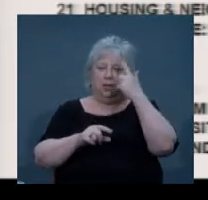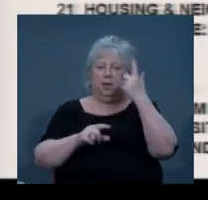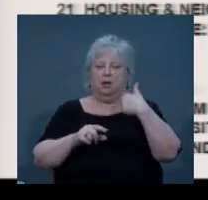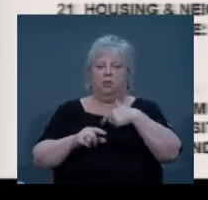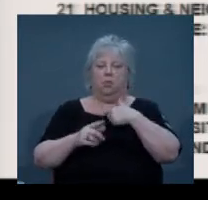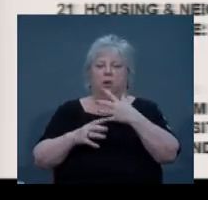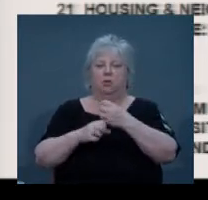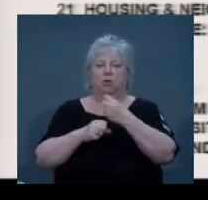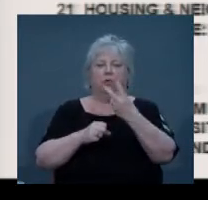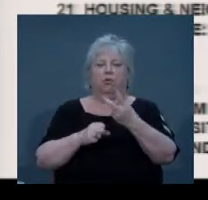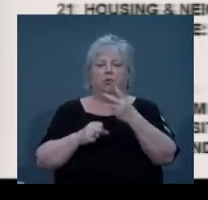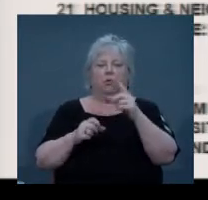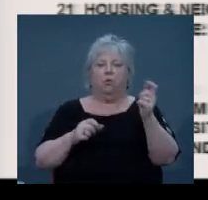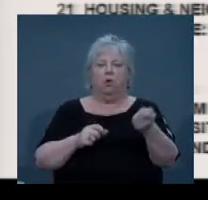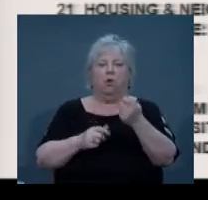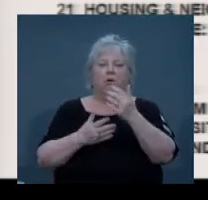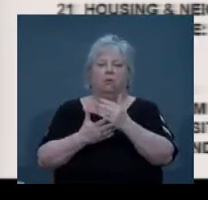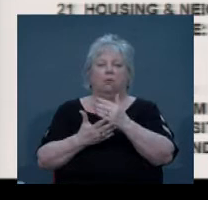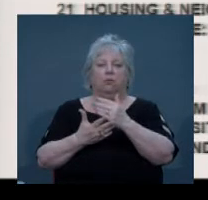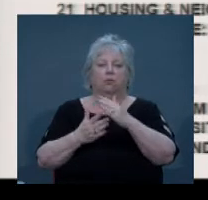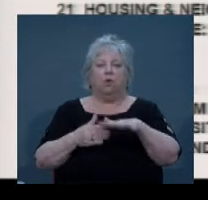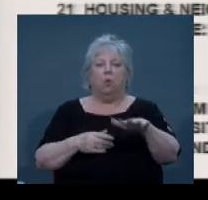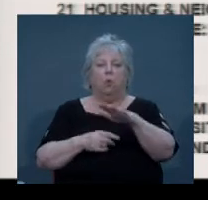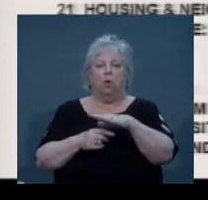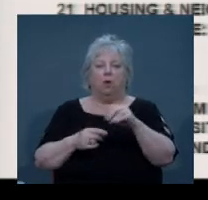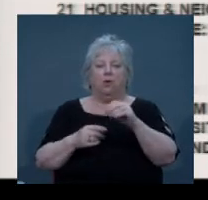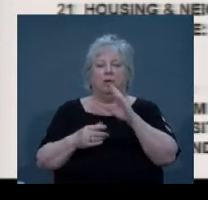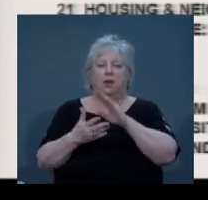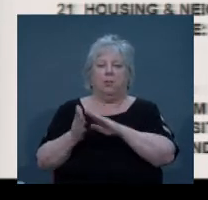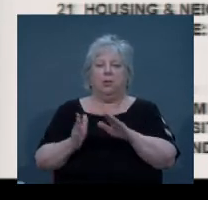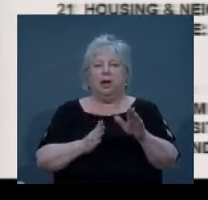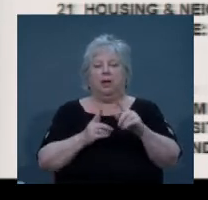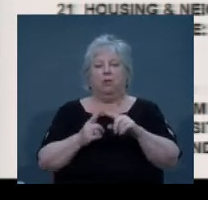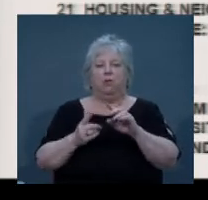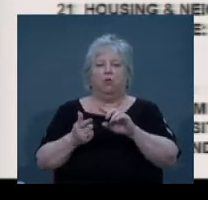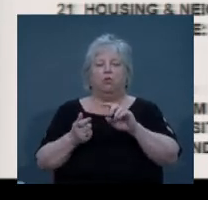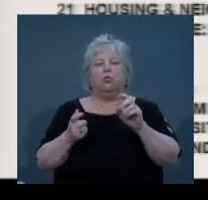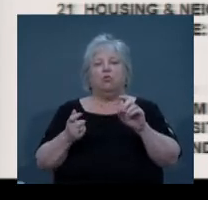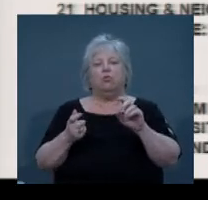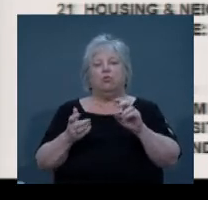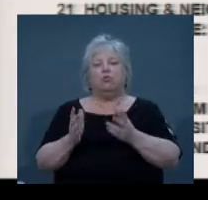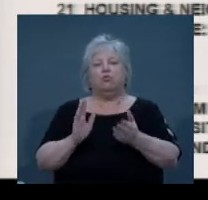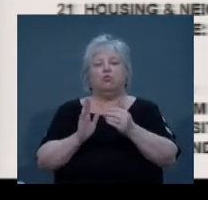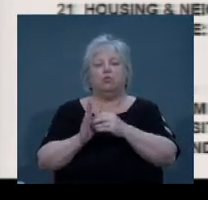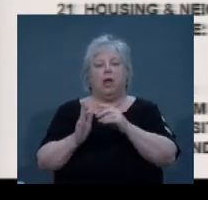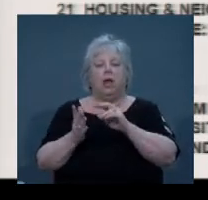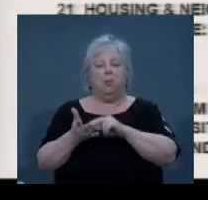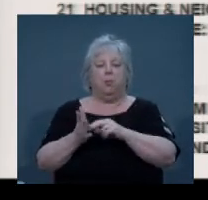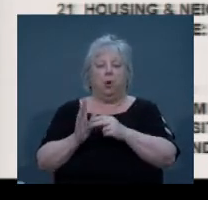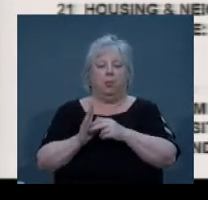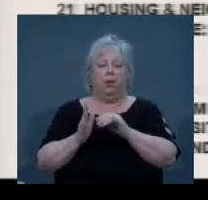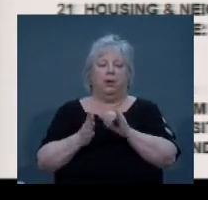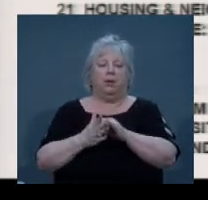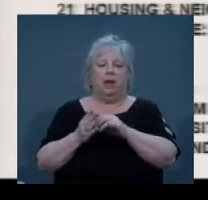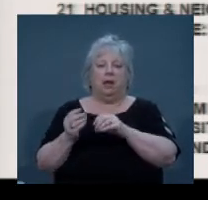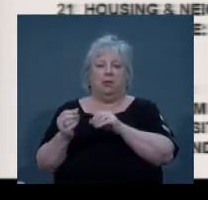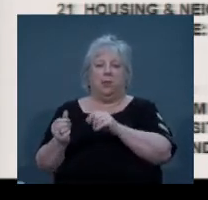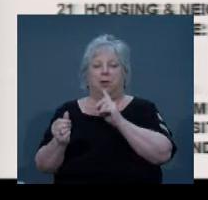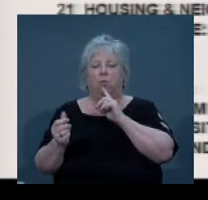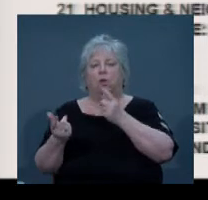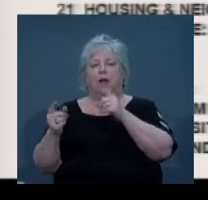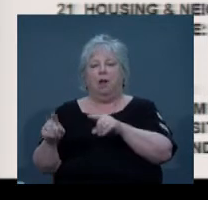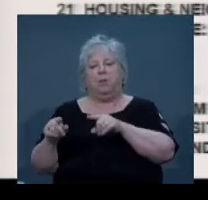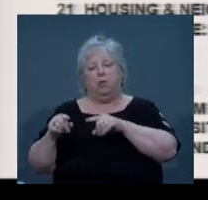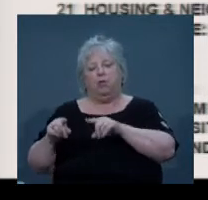took 2 of the golf courses, are planning to repurpose those, that reduction in expense happens in the second half of the year, which is